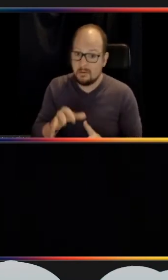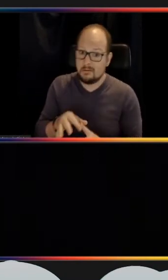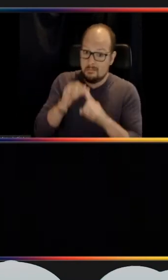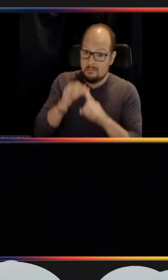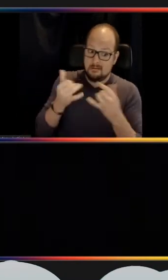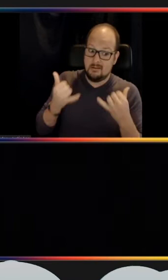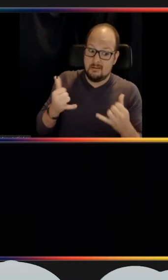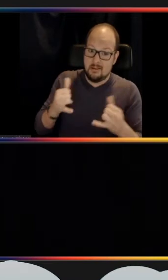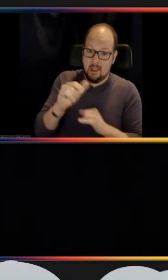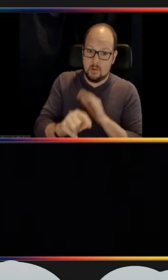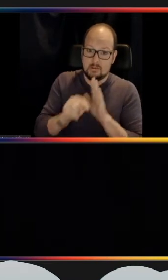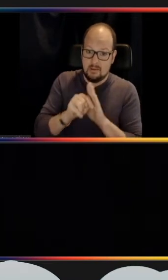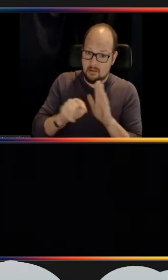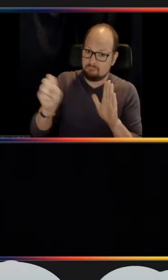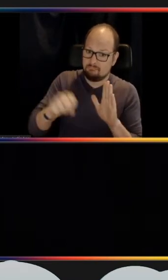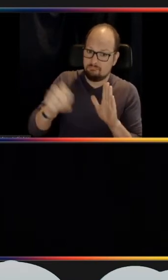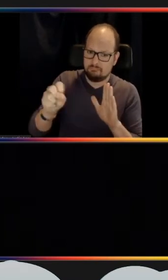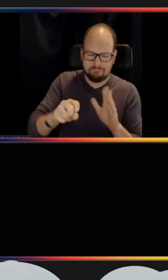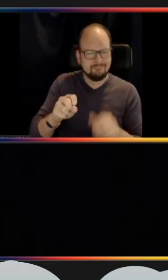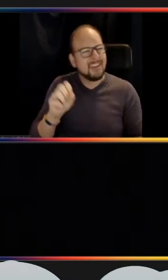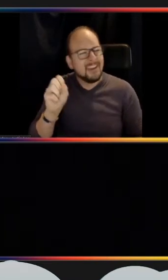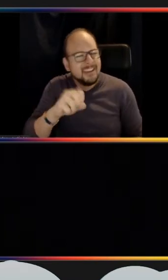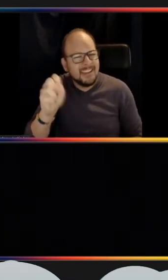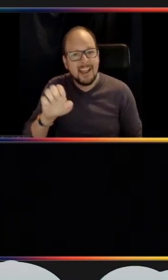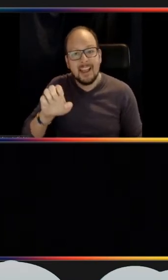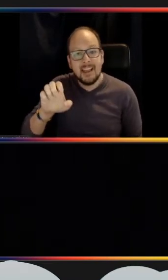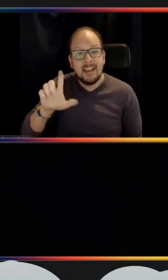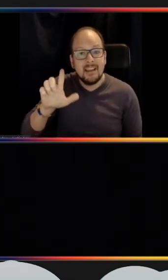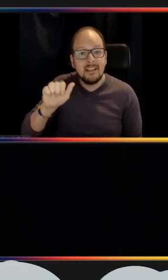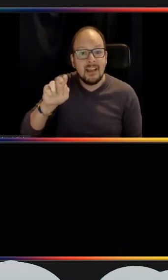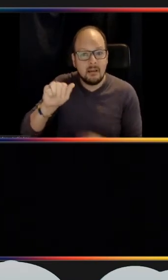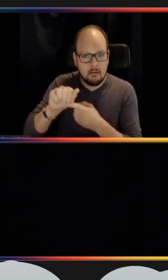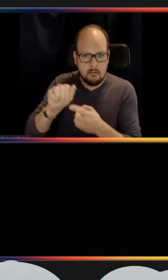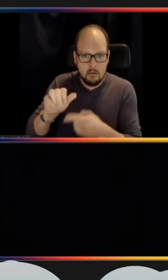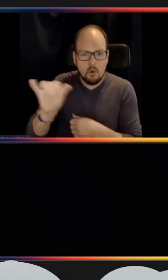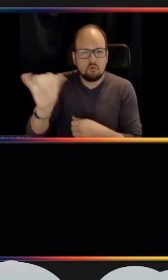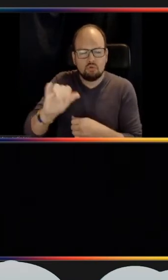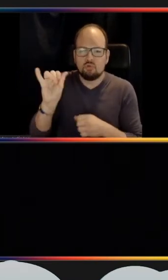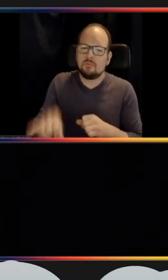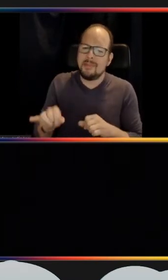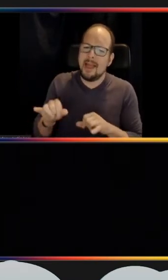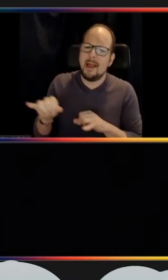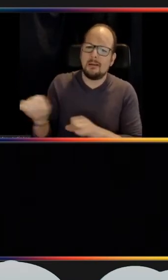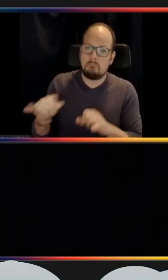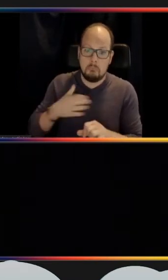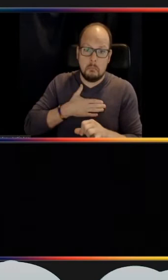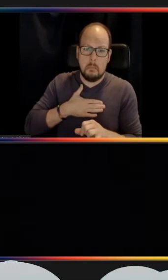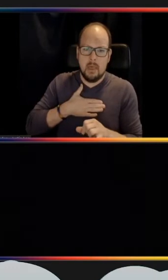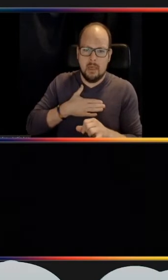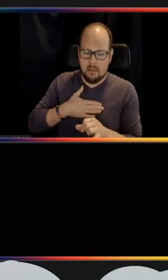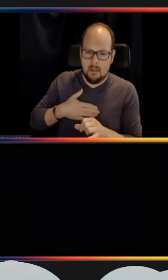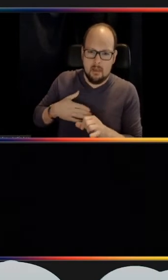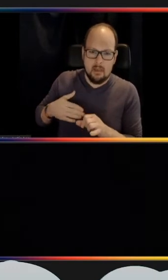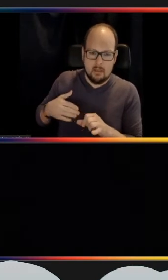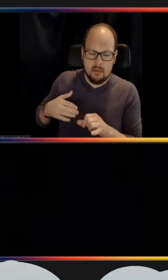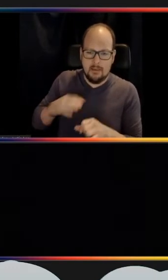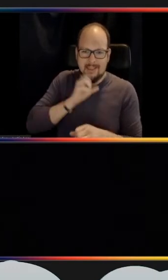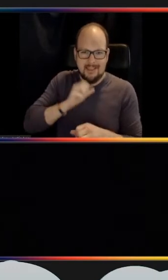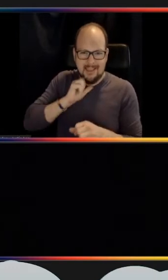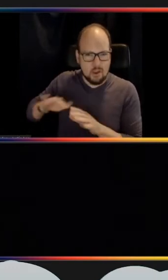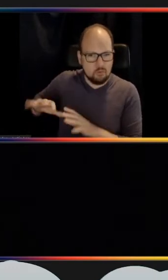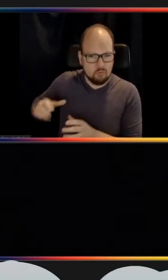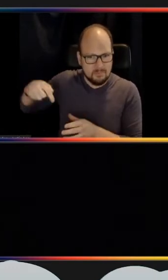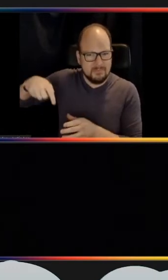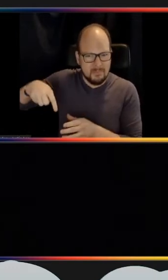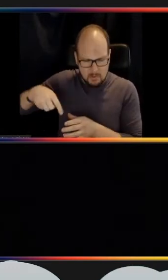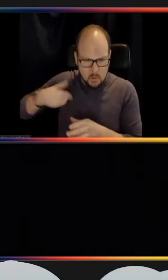Totally. And so I think actually Elena is also a little bit of like a quote unquote stereotype of my generation and how involved